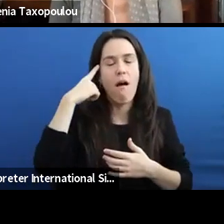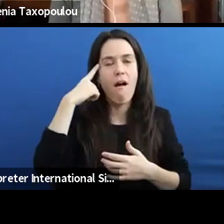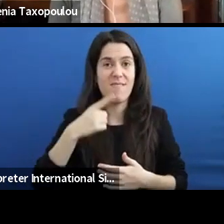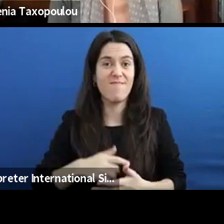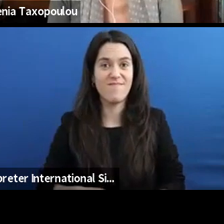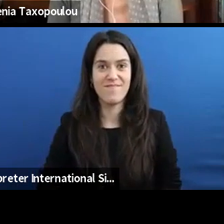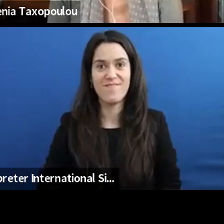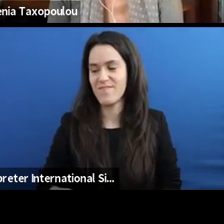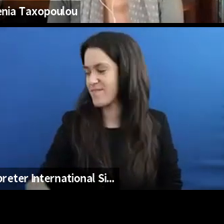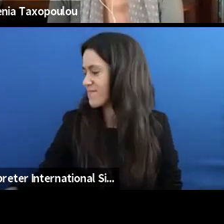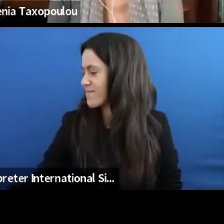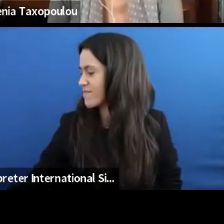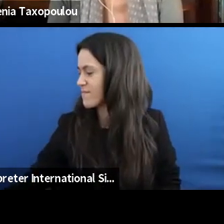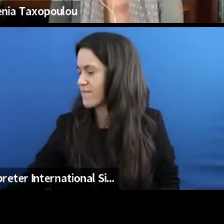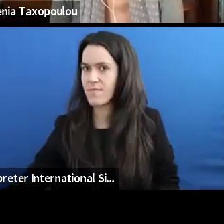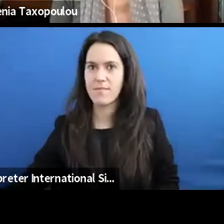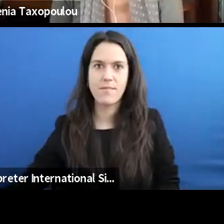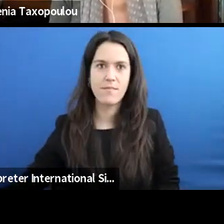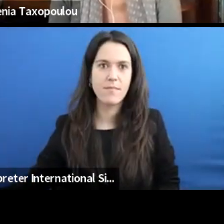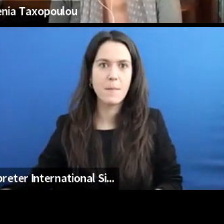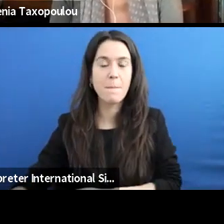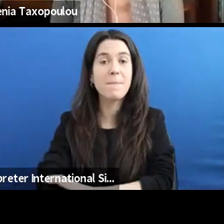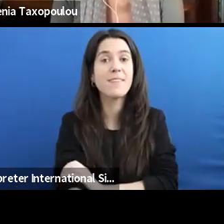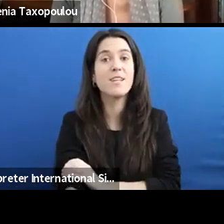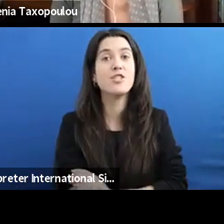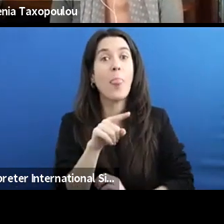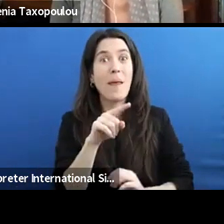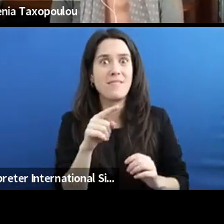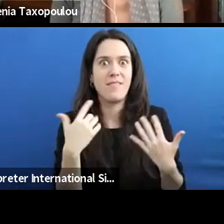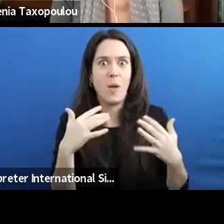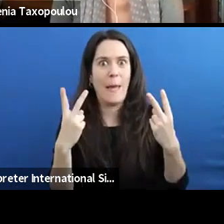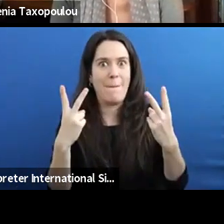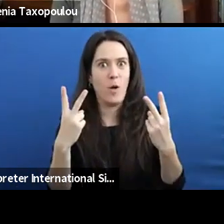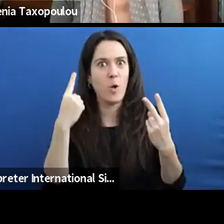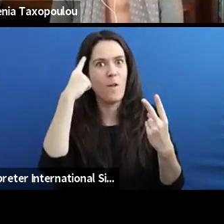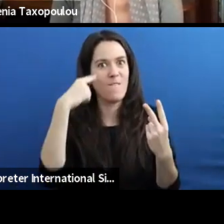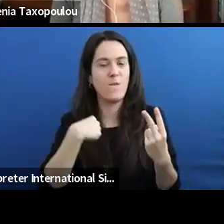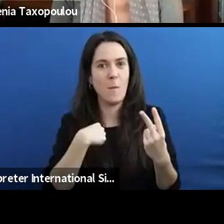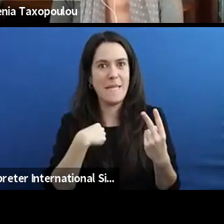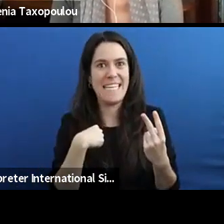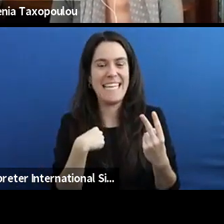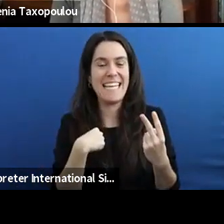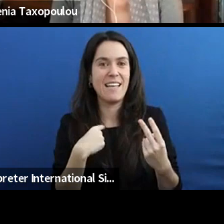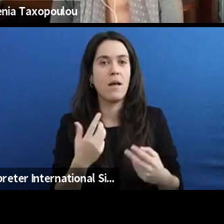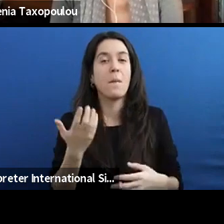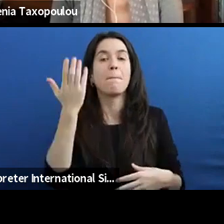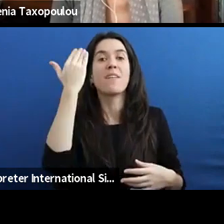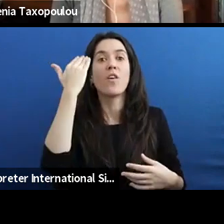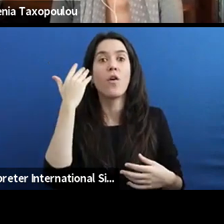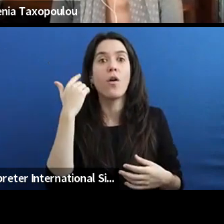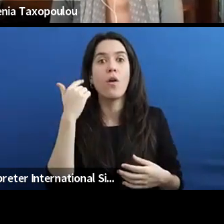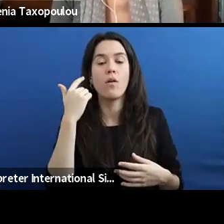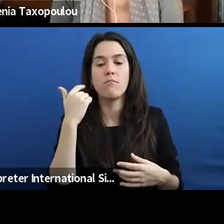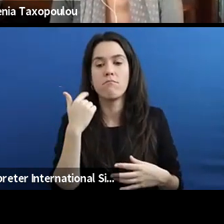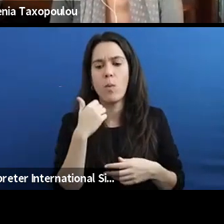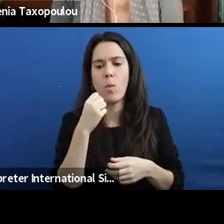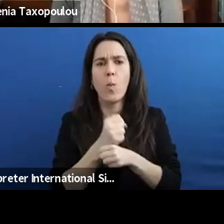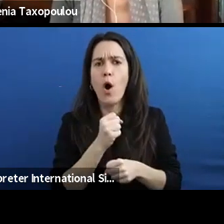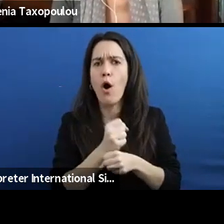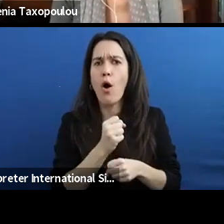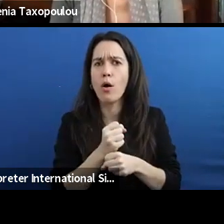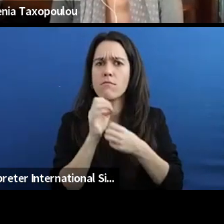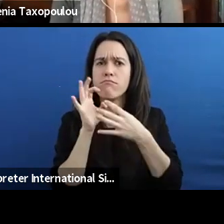So this was very important for me in the beginning of the work I've done in this context, I